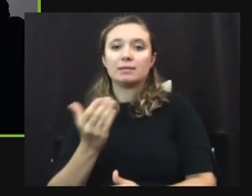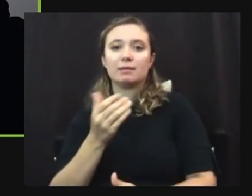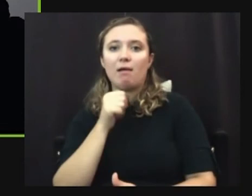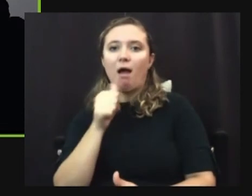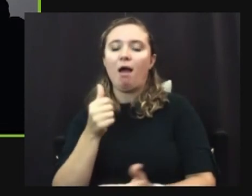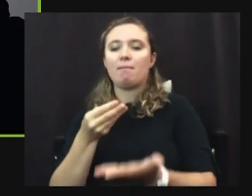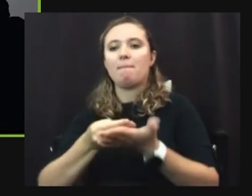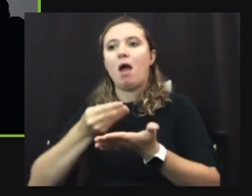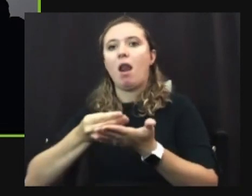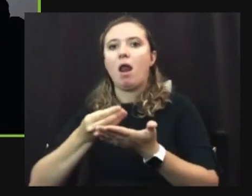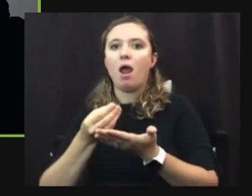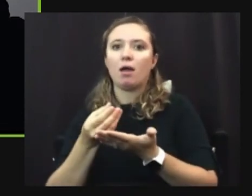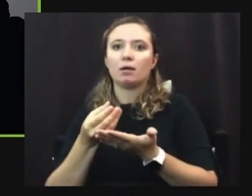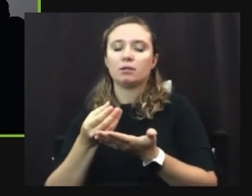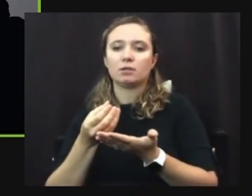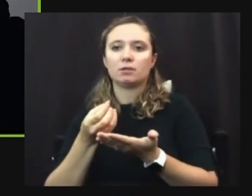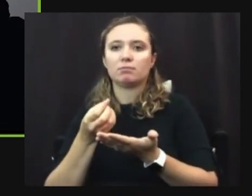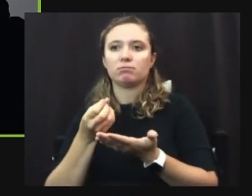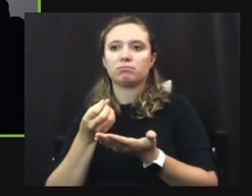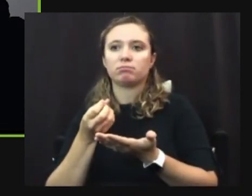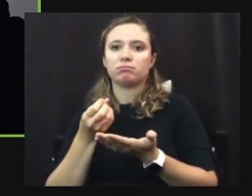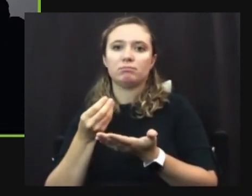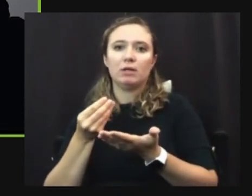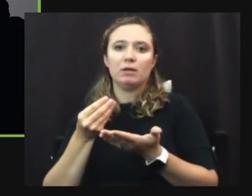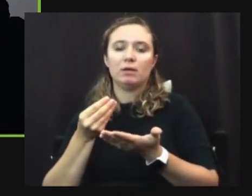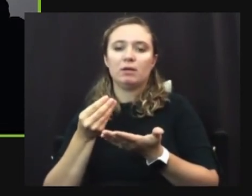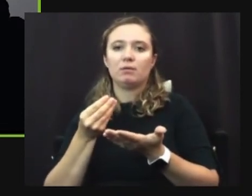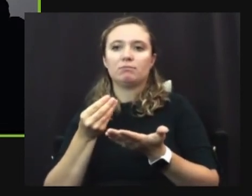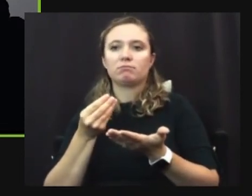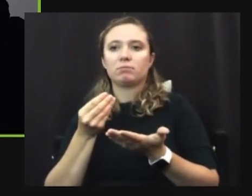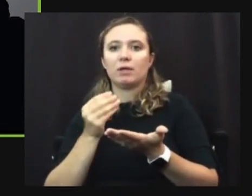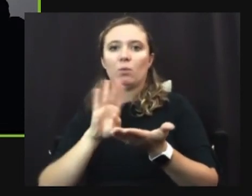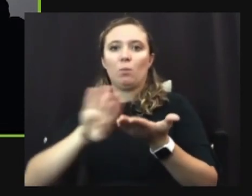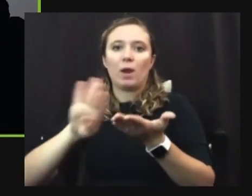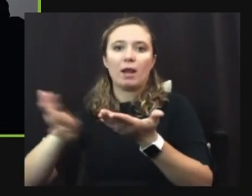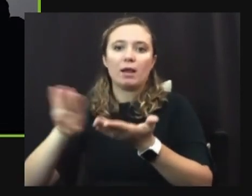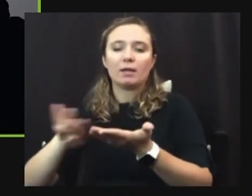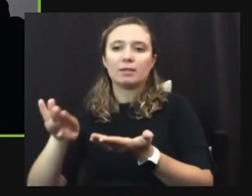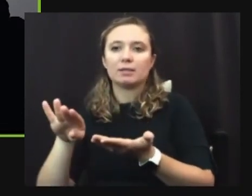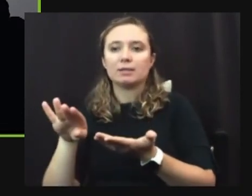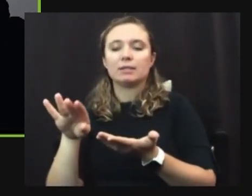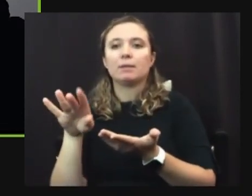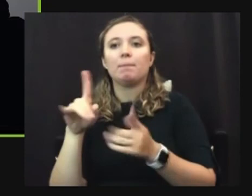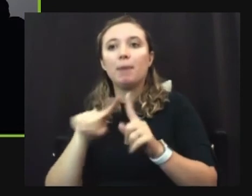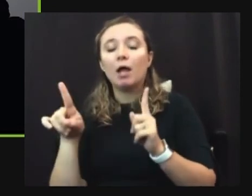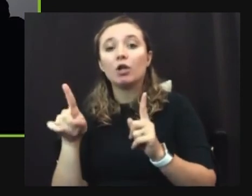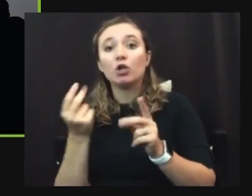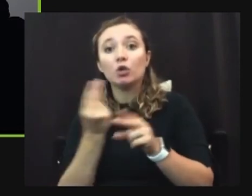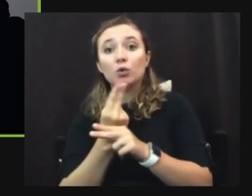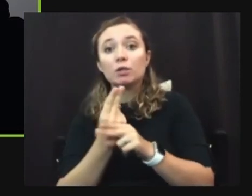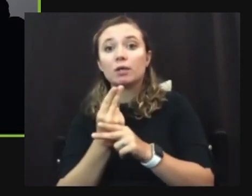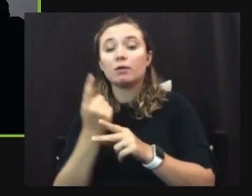as a savior from the top, making decisions about what people need.